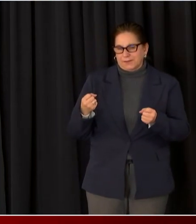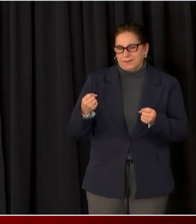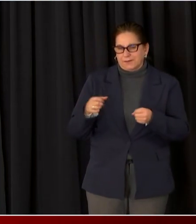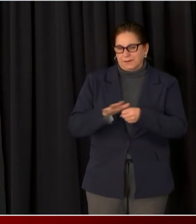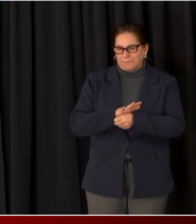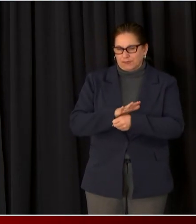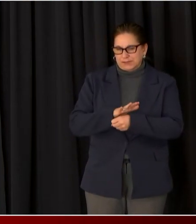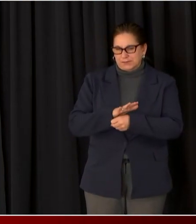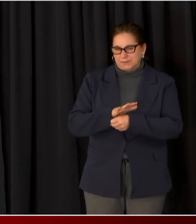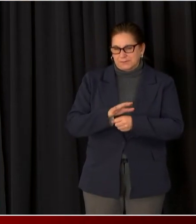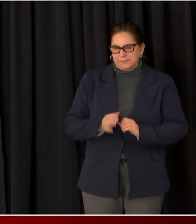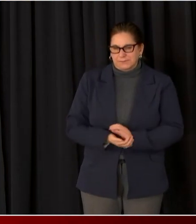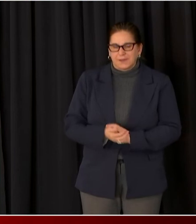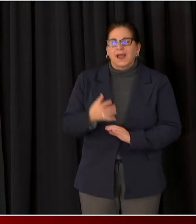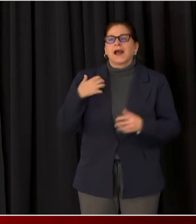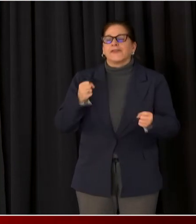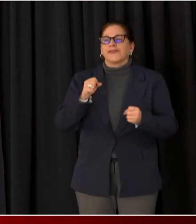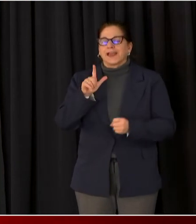up. Go to